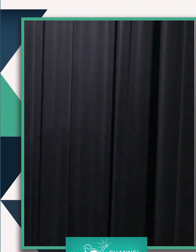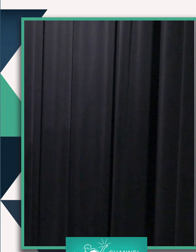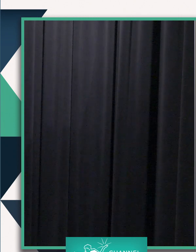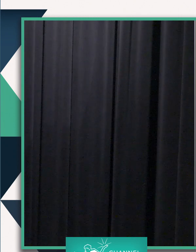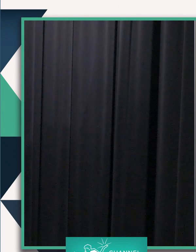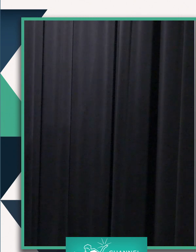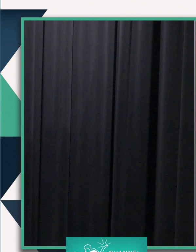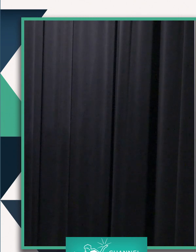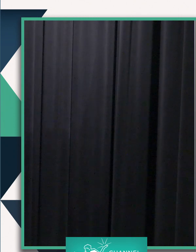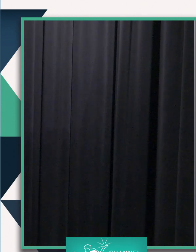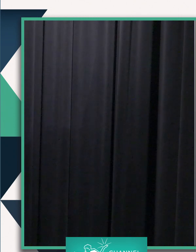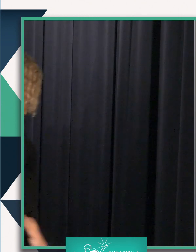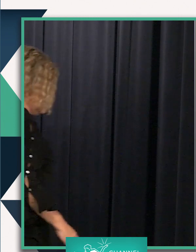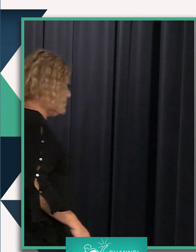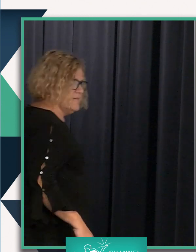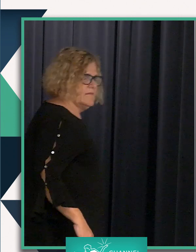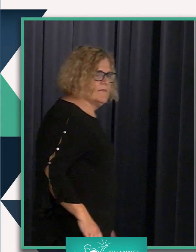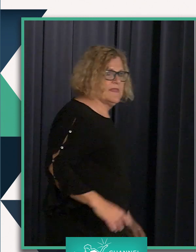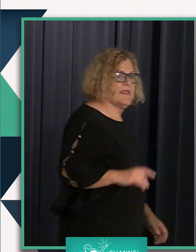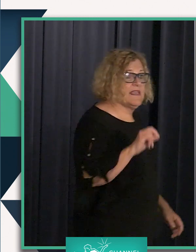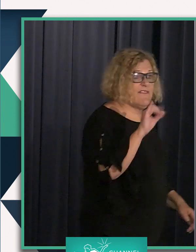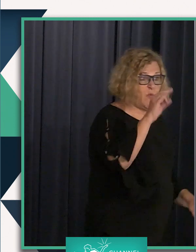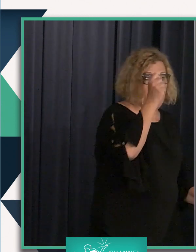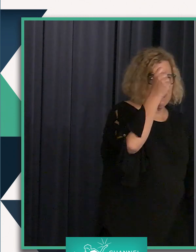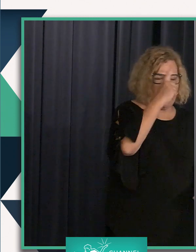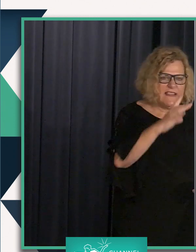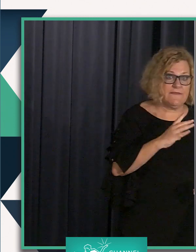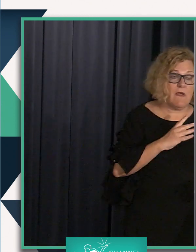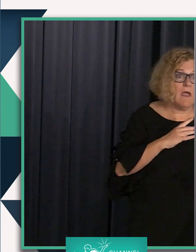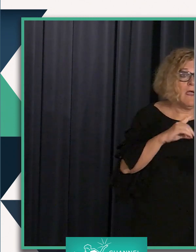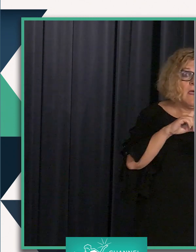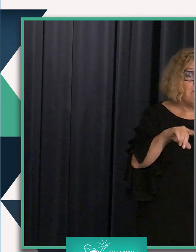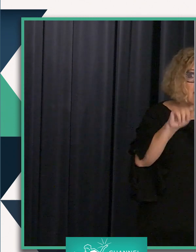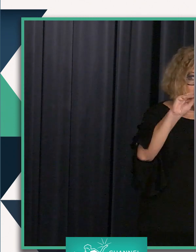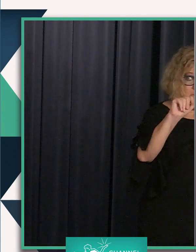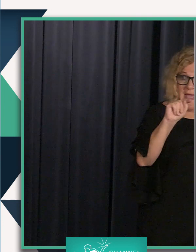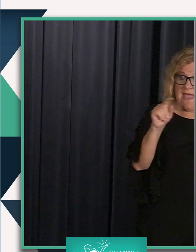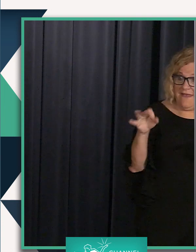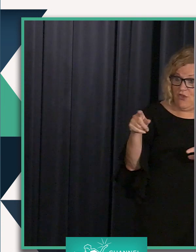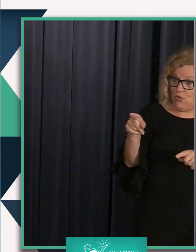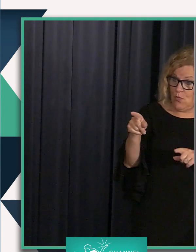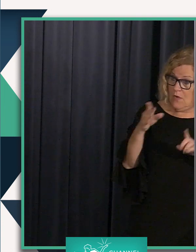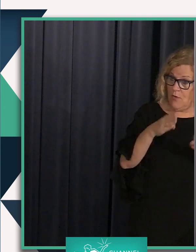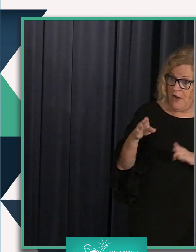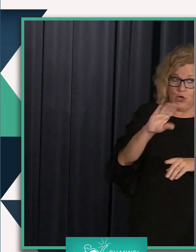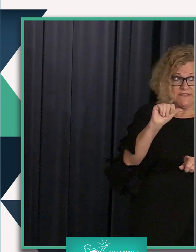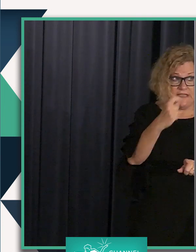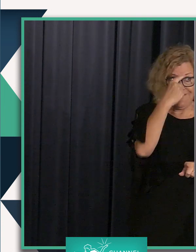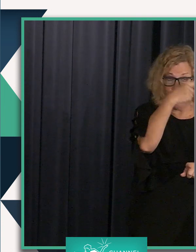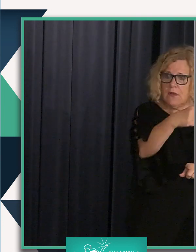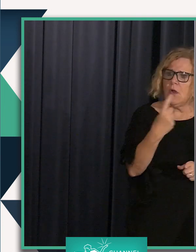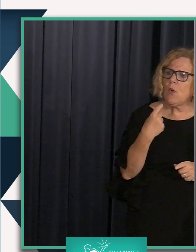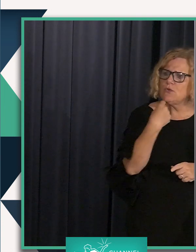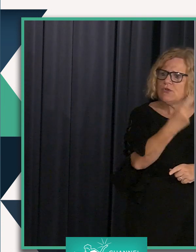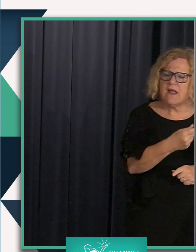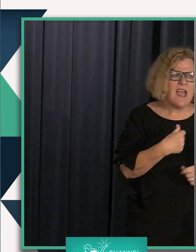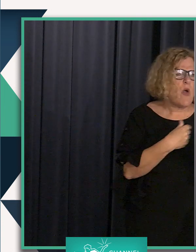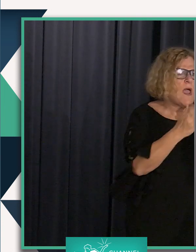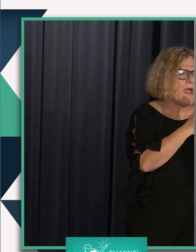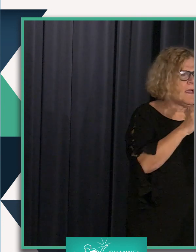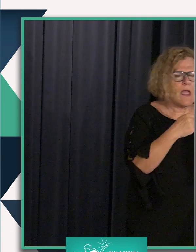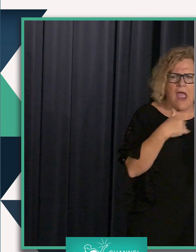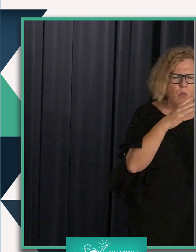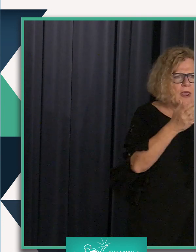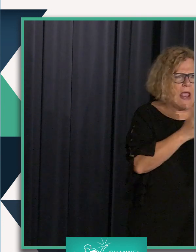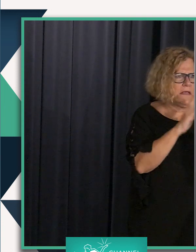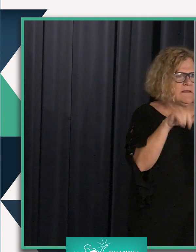this mom walked into your office and you were doing the tax preparation, what would you tell her? I'd ask a lot about the state of